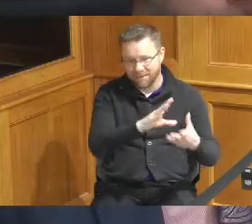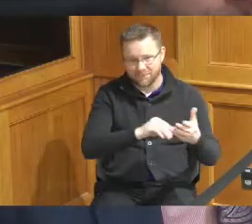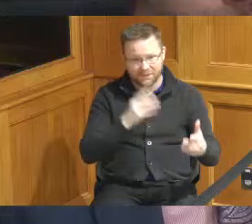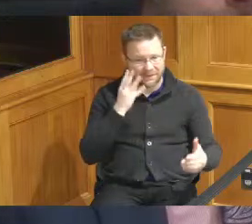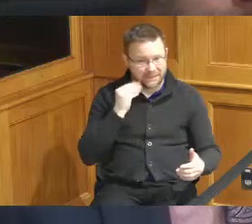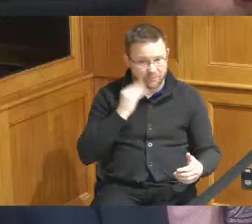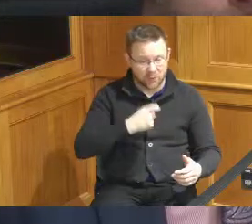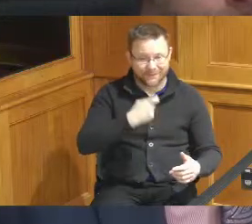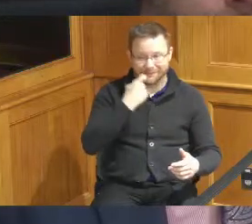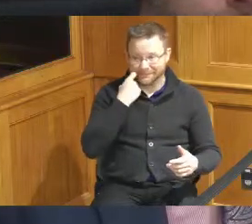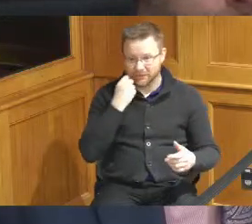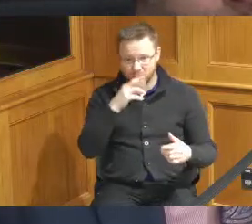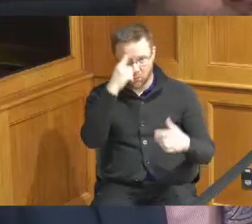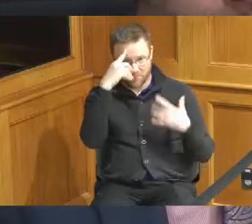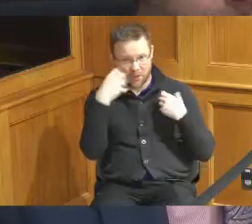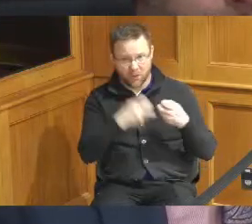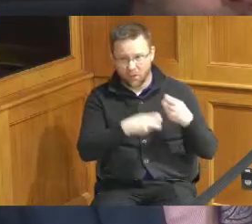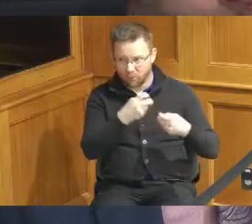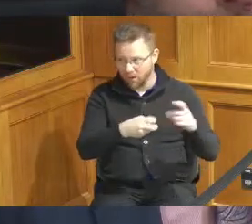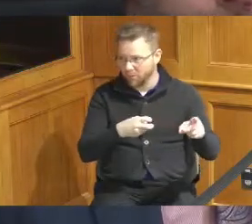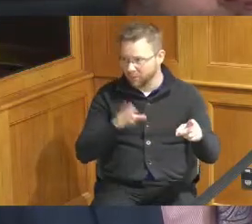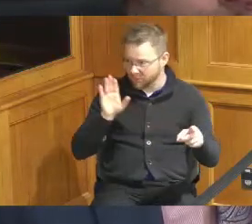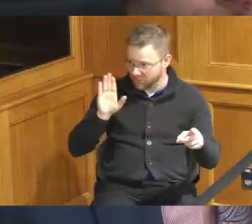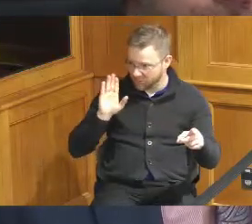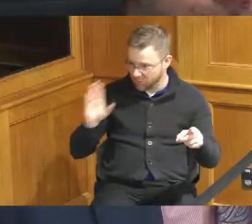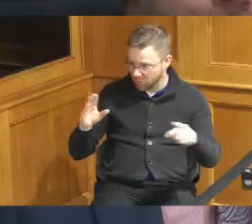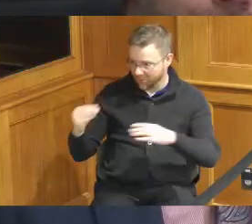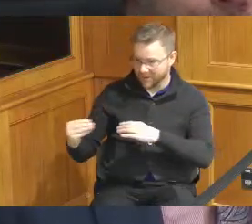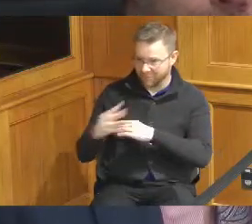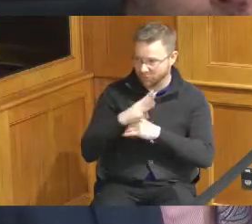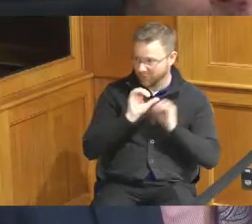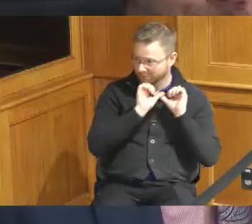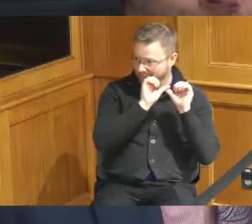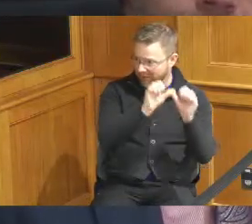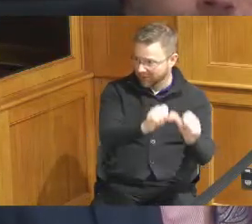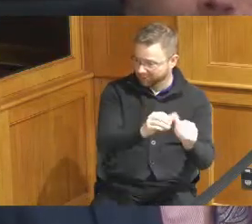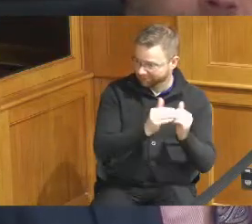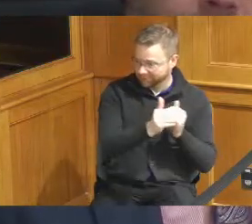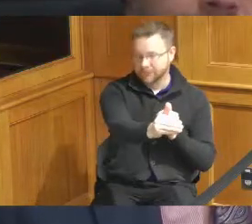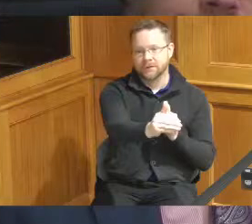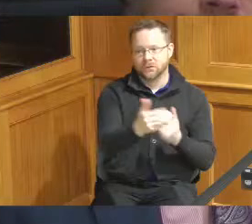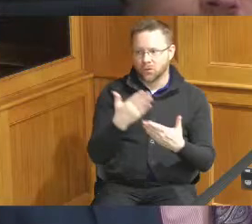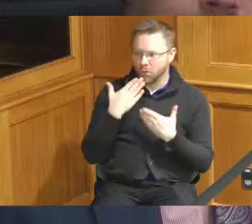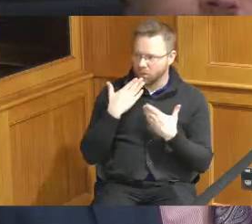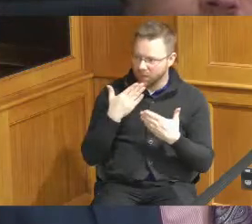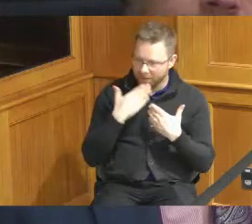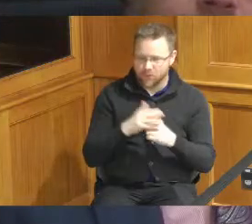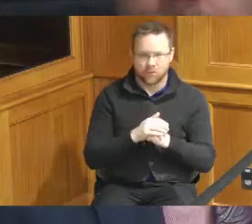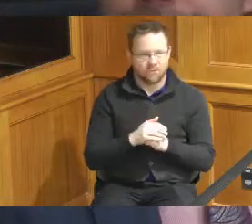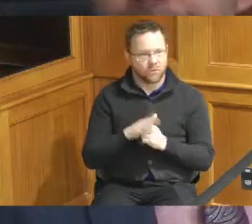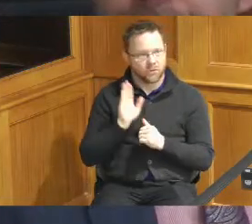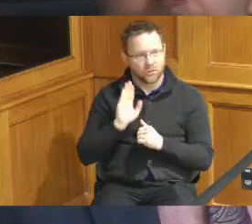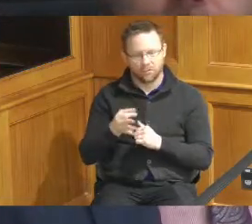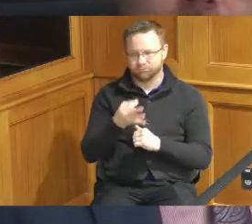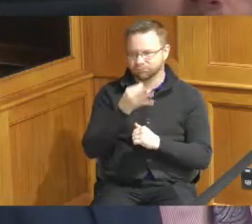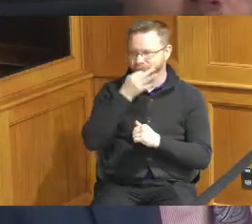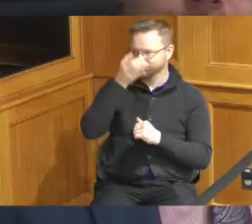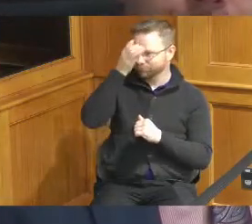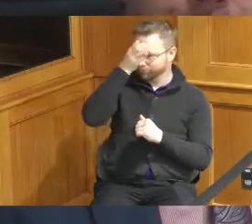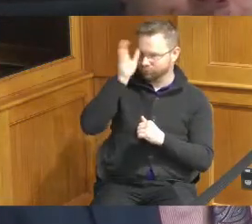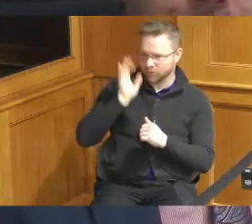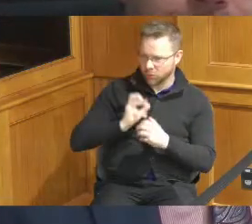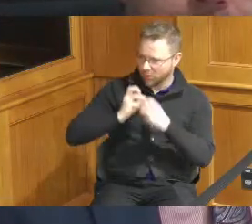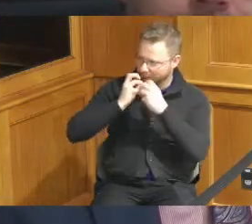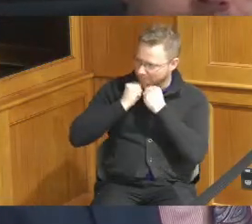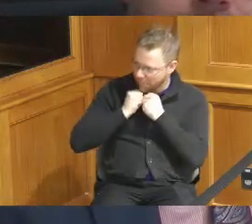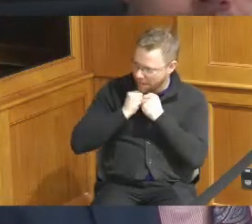mental health in this community. And so thank you for, I know it's your life's work, thank you for bringing that expertise and compassion to the work that